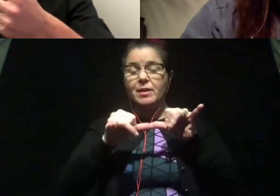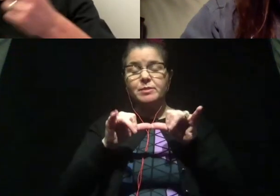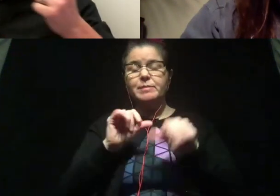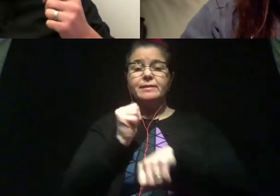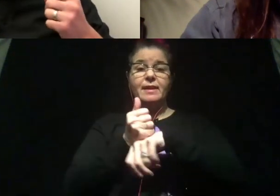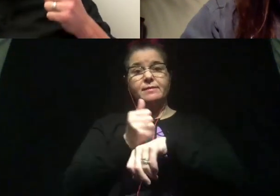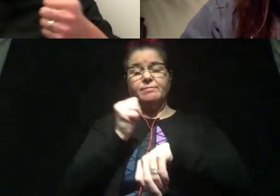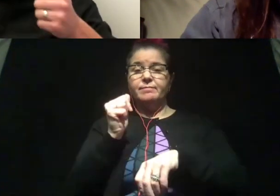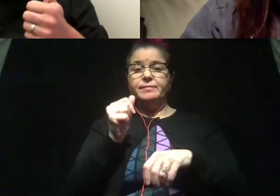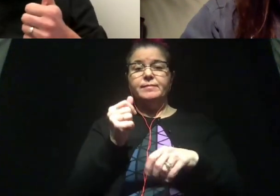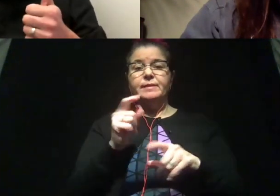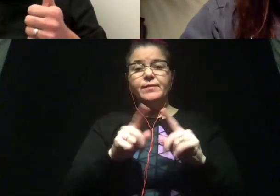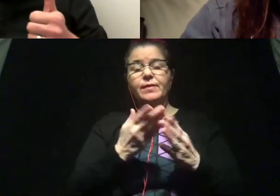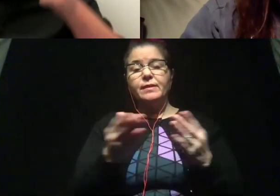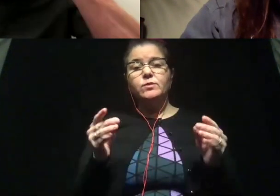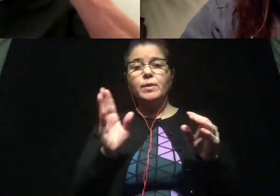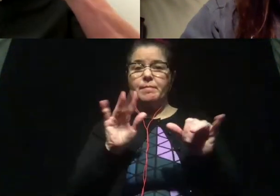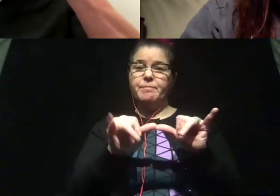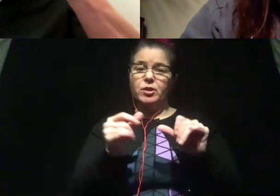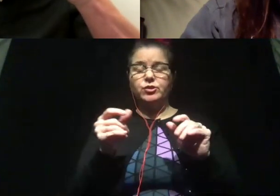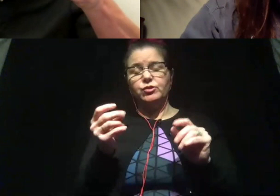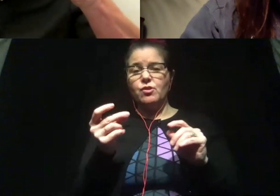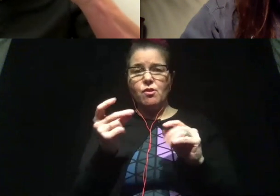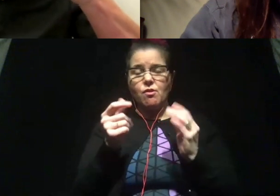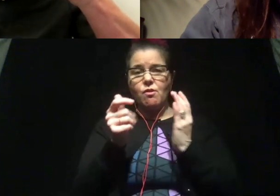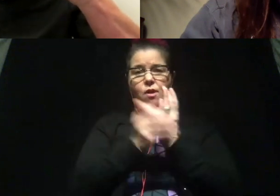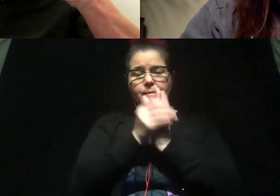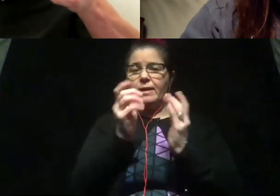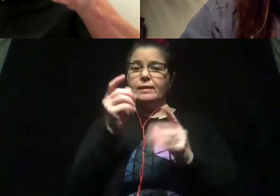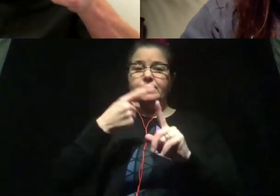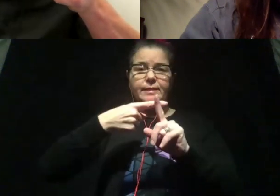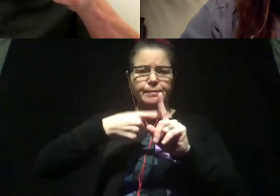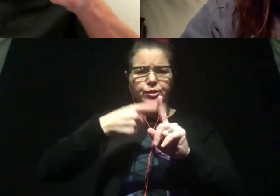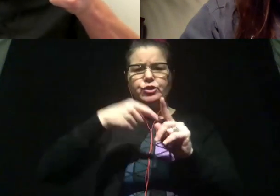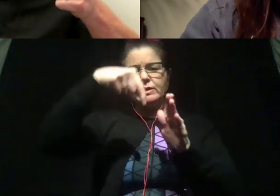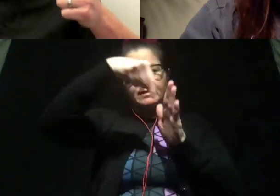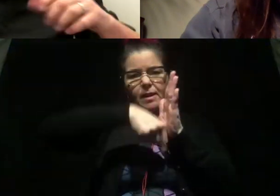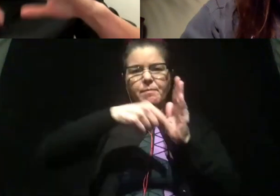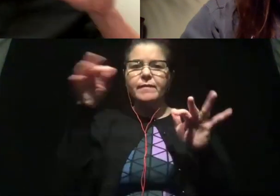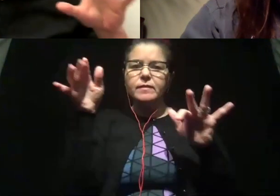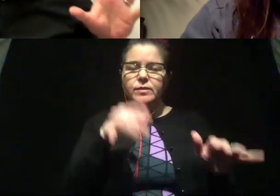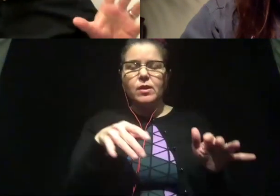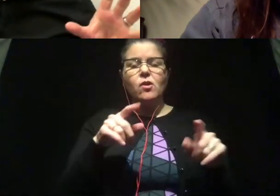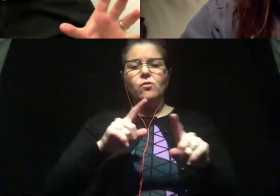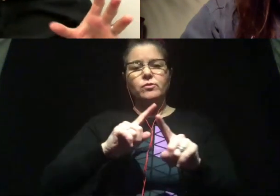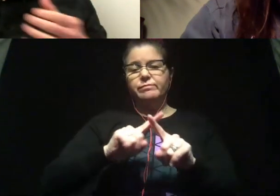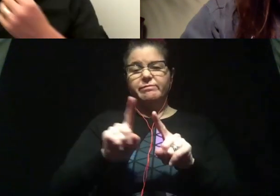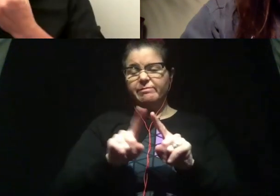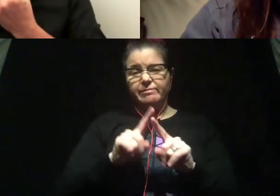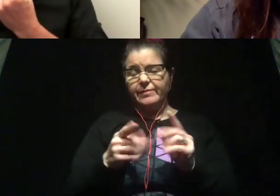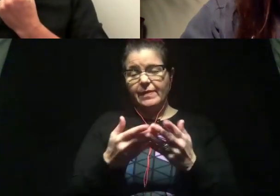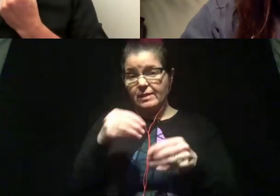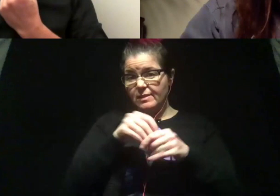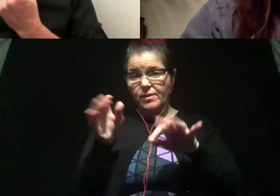out there that measure things automatically, like temperature, and they'll measure snow depth, and they'll measure all sorts of other things in the